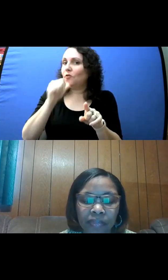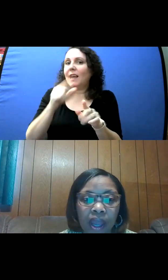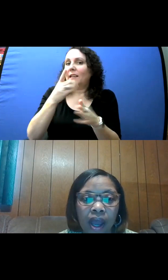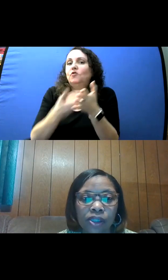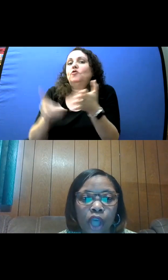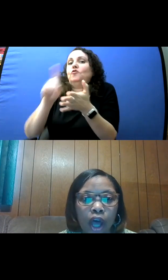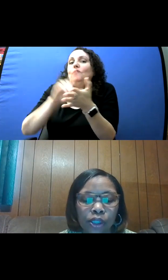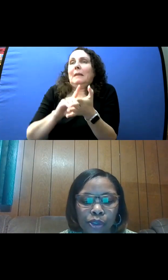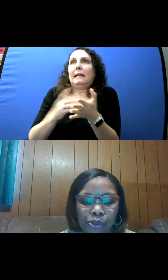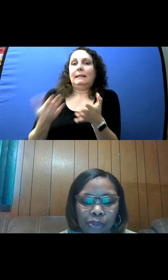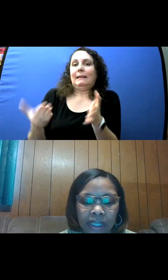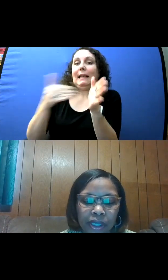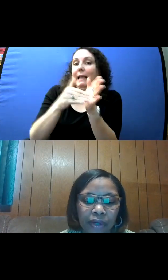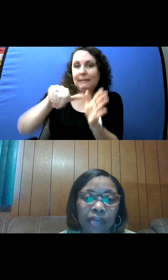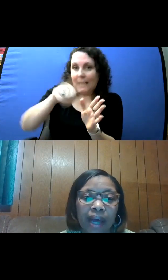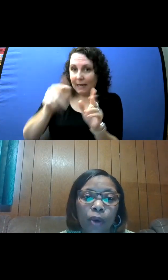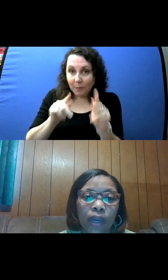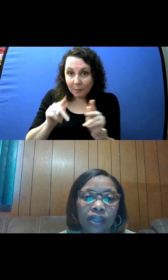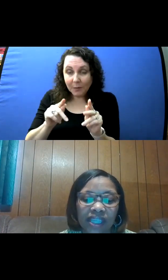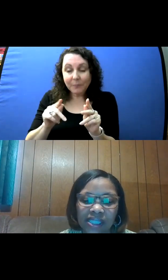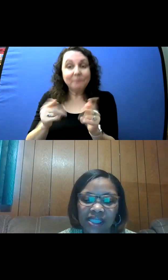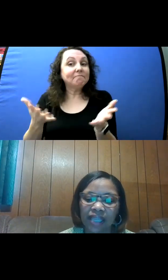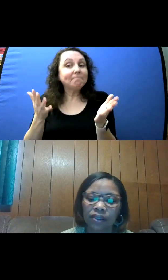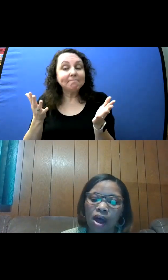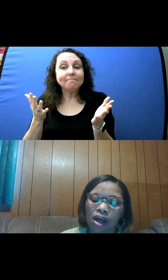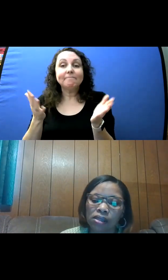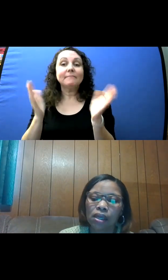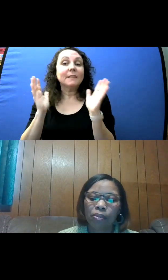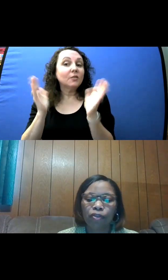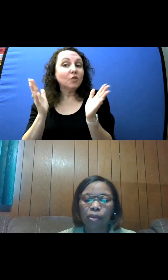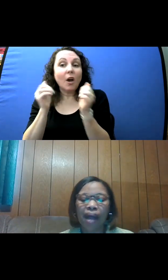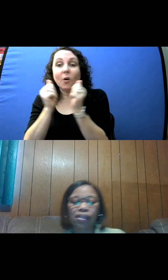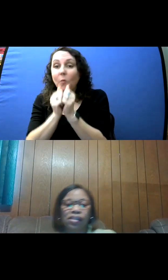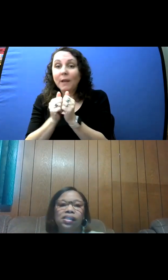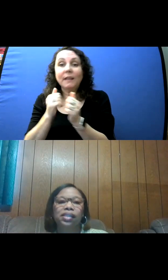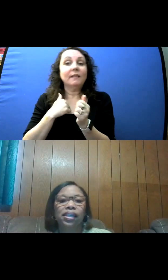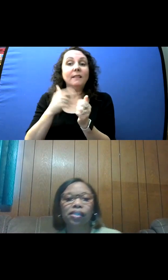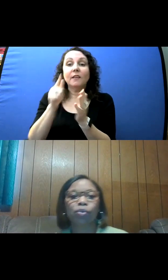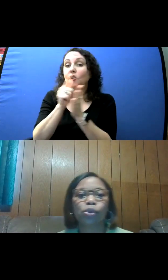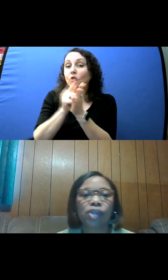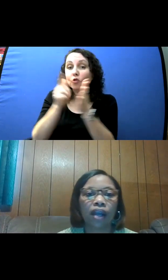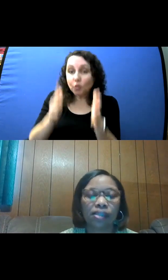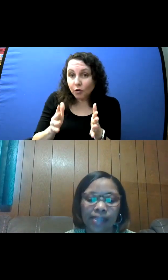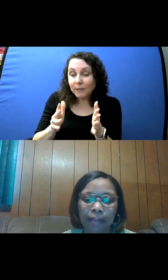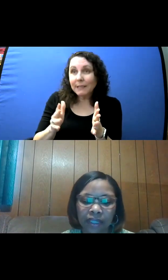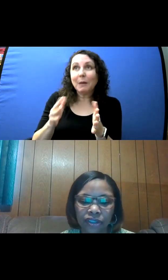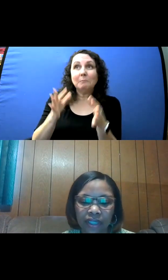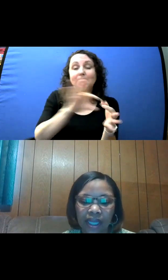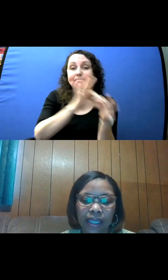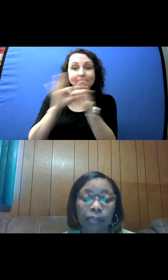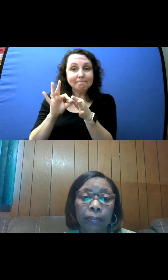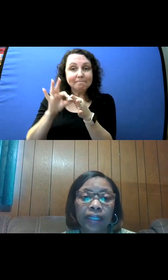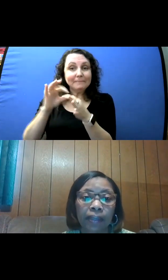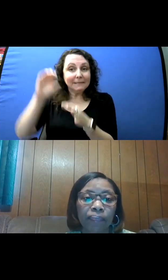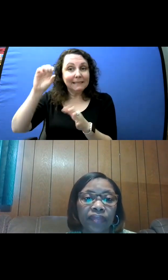particular. Talk to an attorney about relevant state laws before policy and testing rules are established